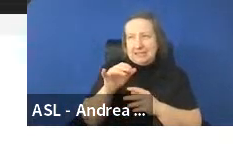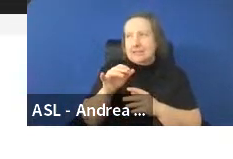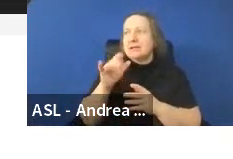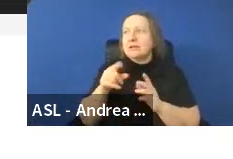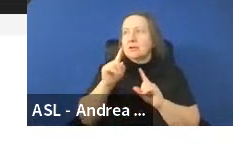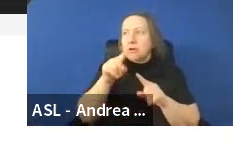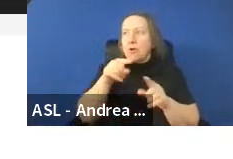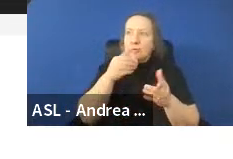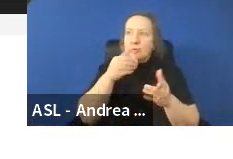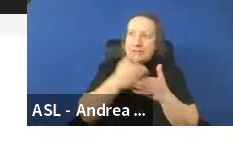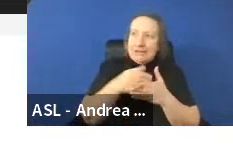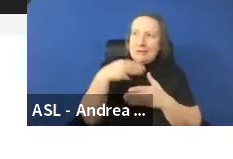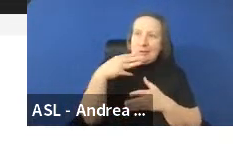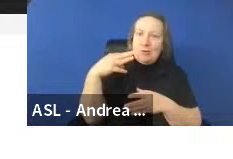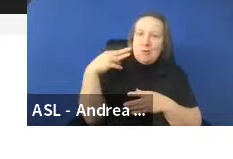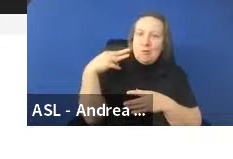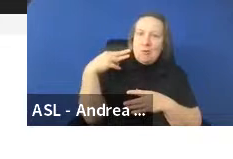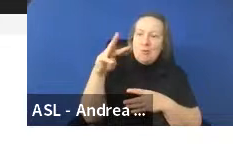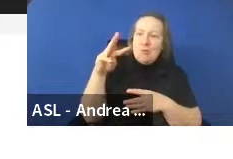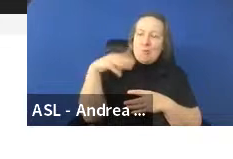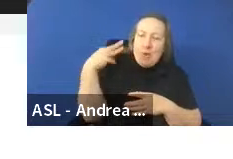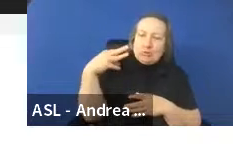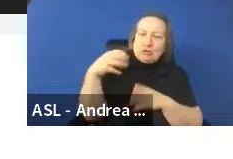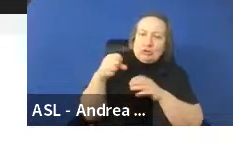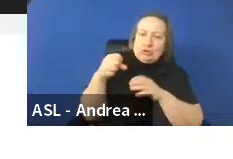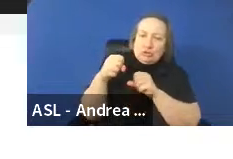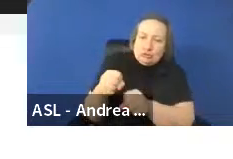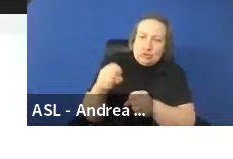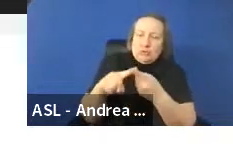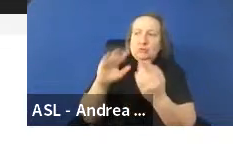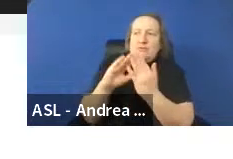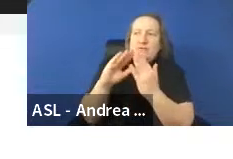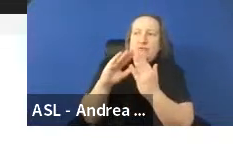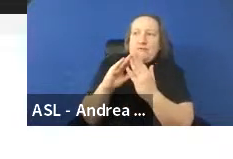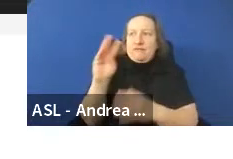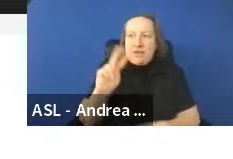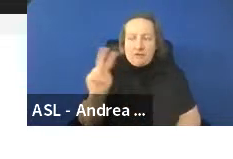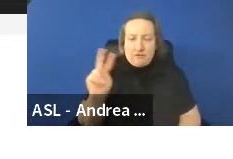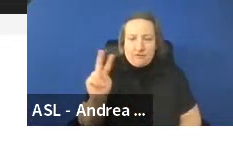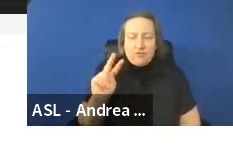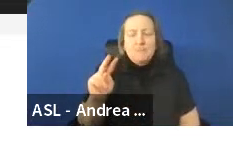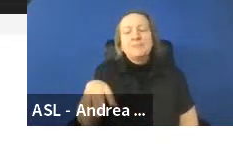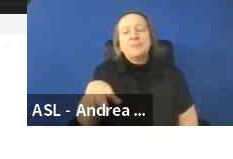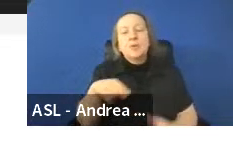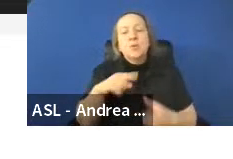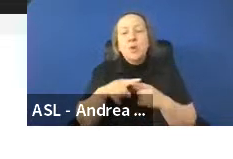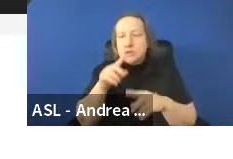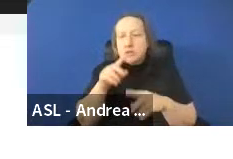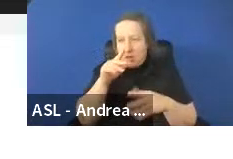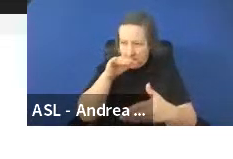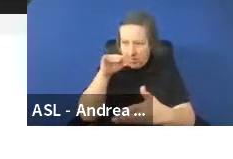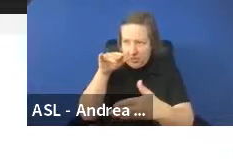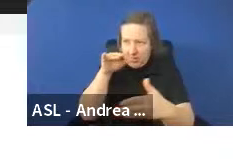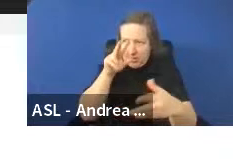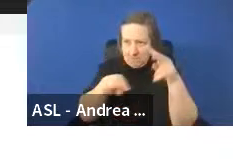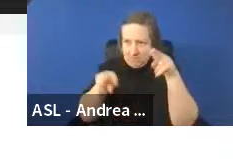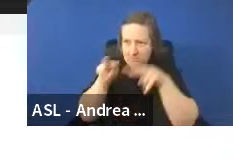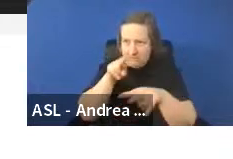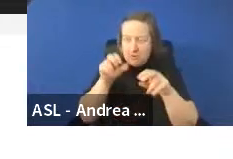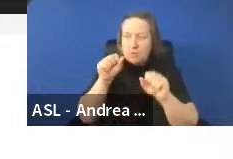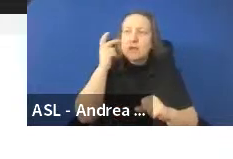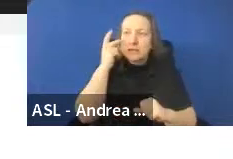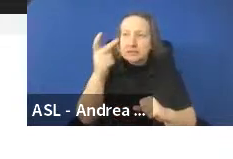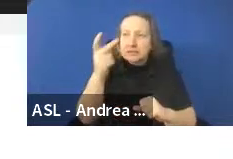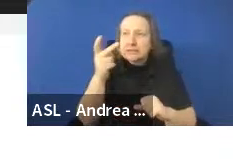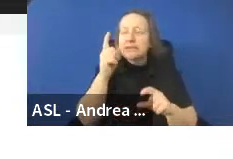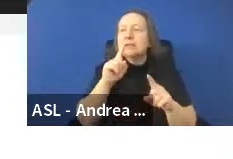Washington Street into downtown Vancouver. And as one studies and takes more time to study, you can see the